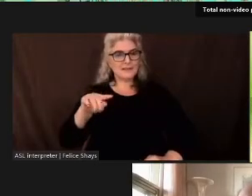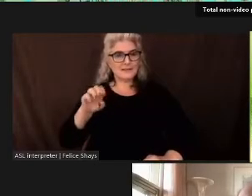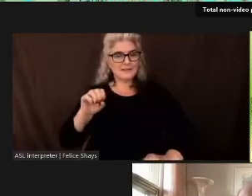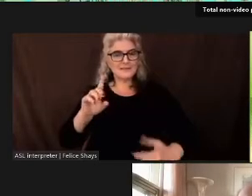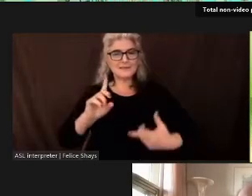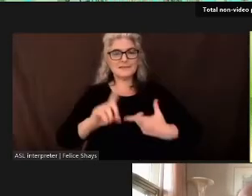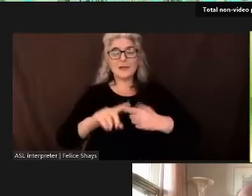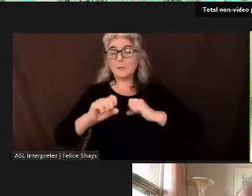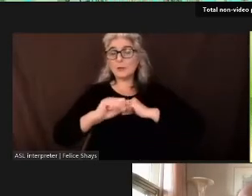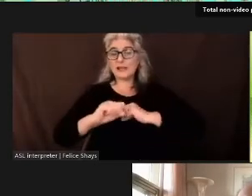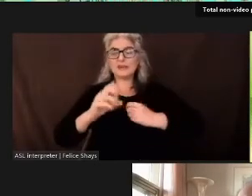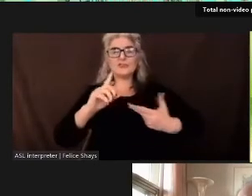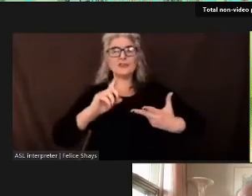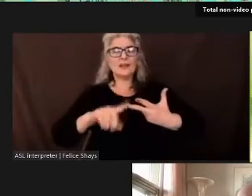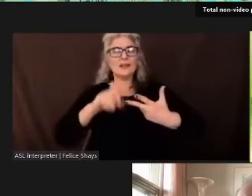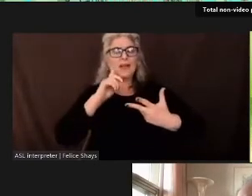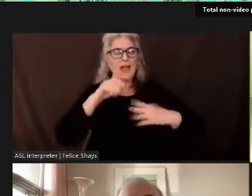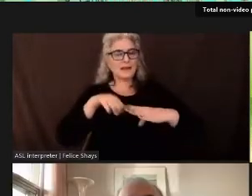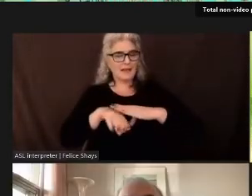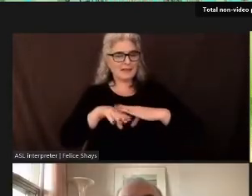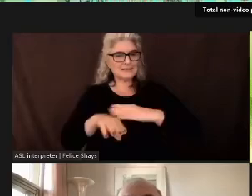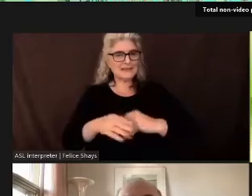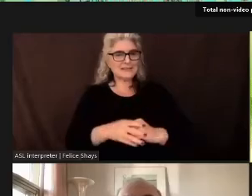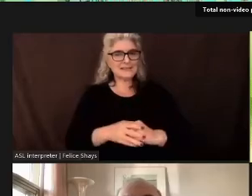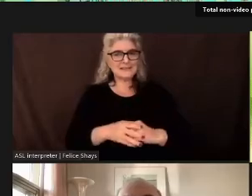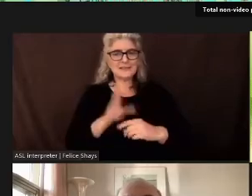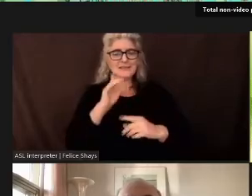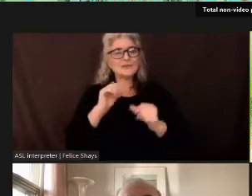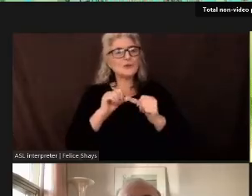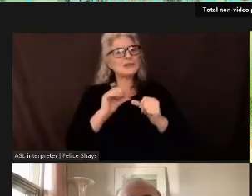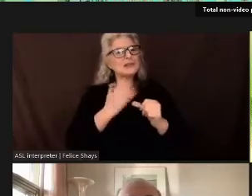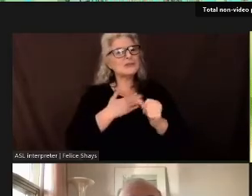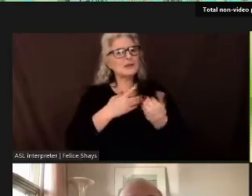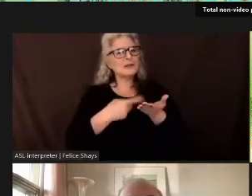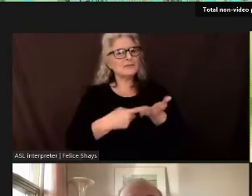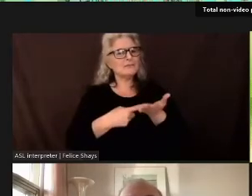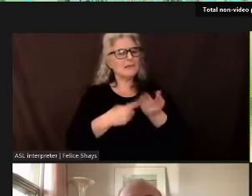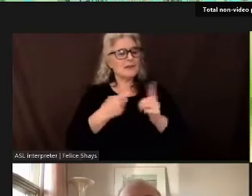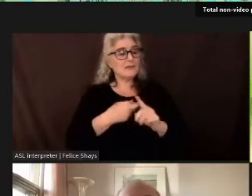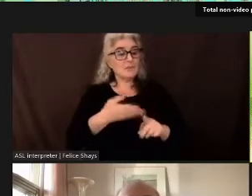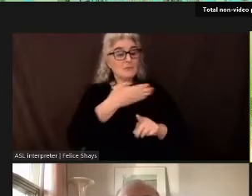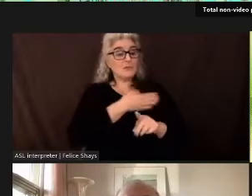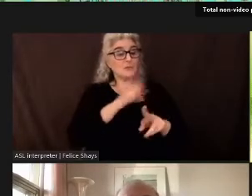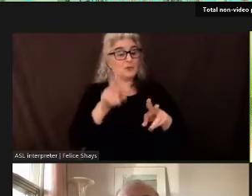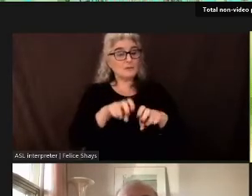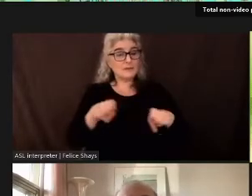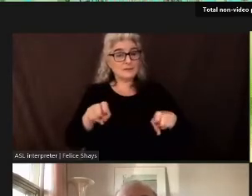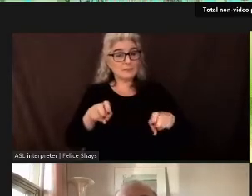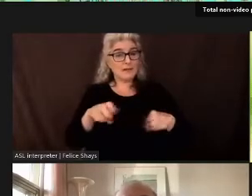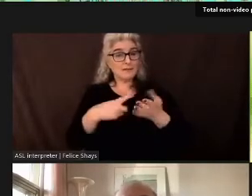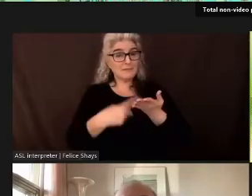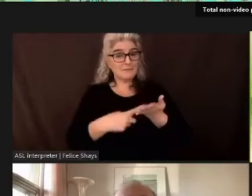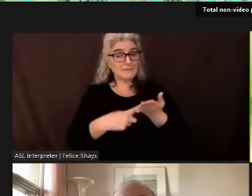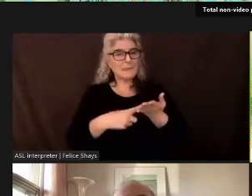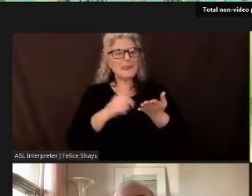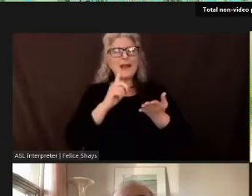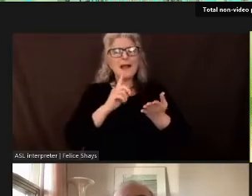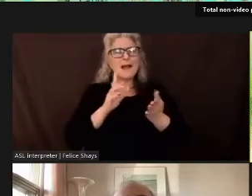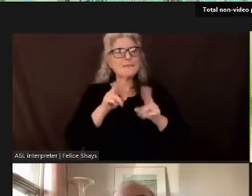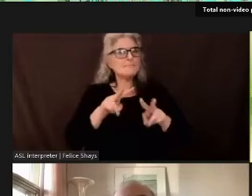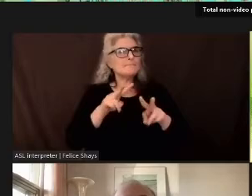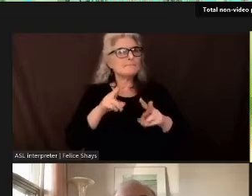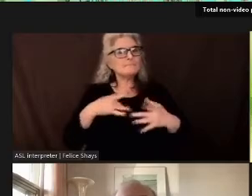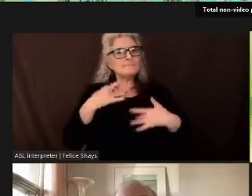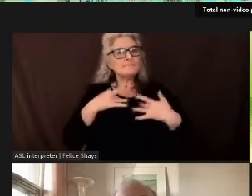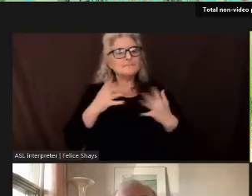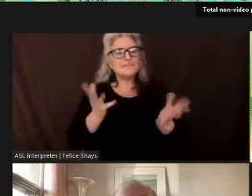And I think continuing our conversation here from the previous panel, I'm excited to talk to Cristina and